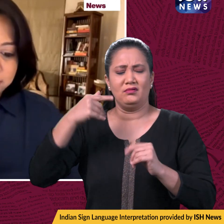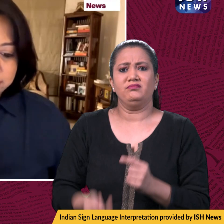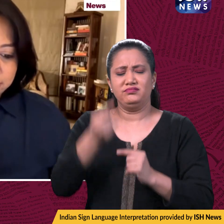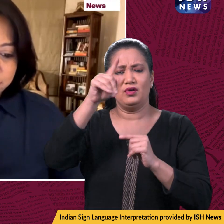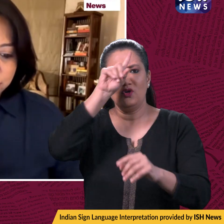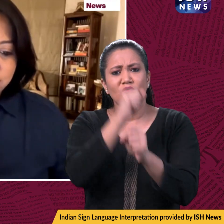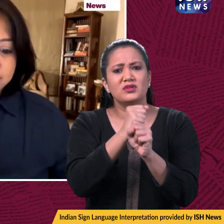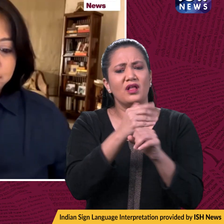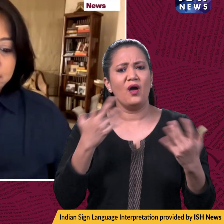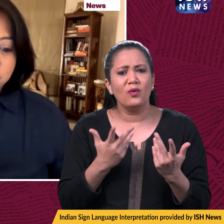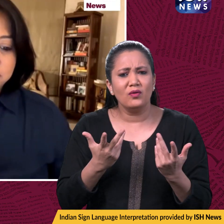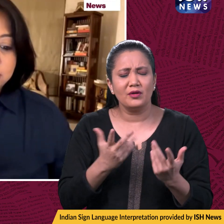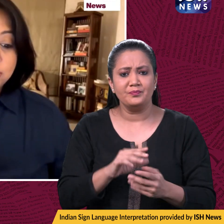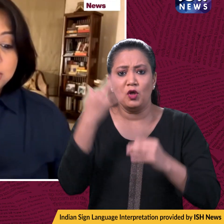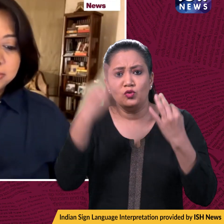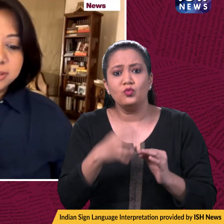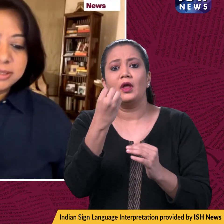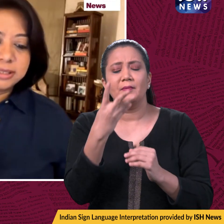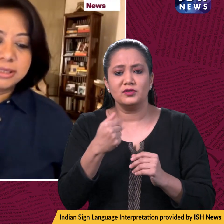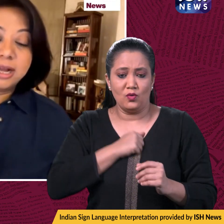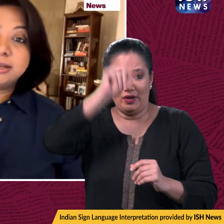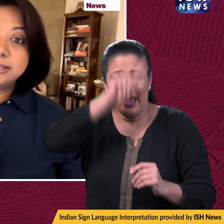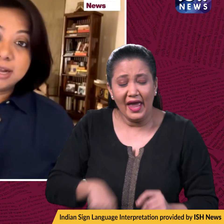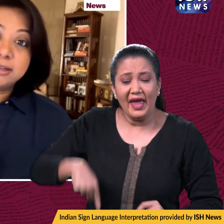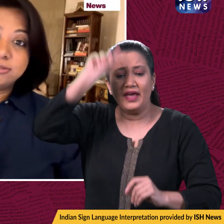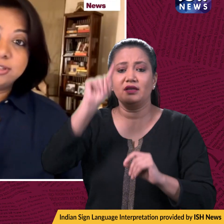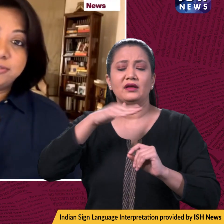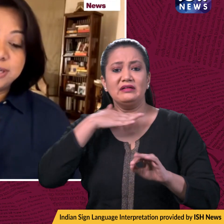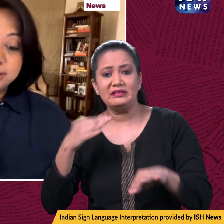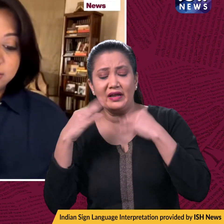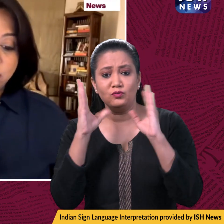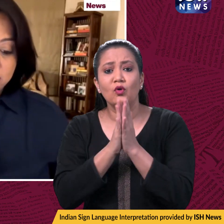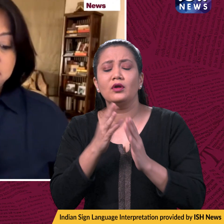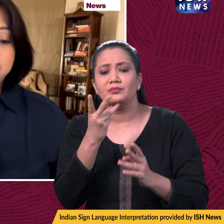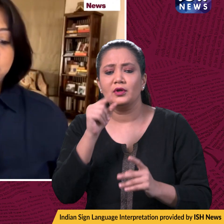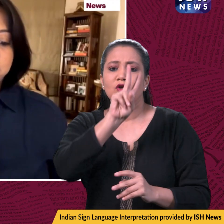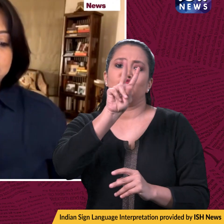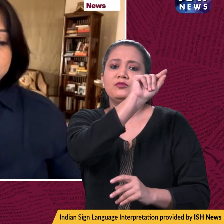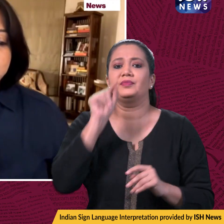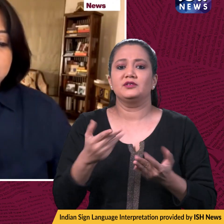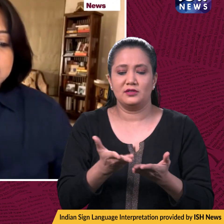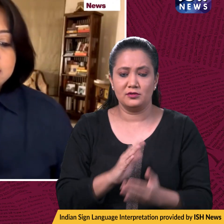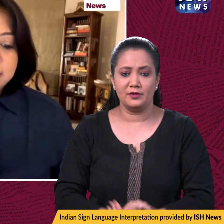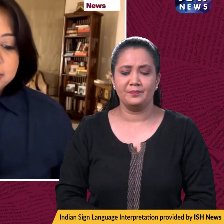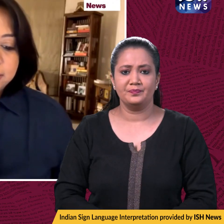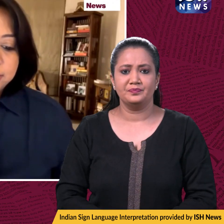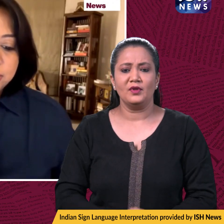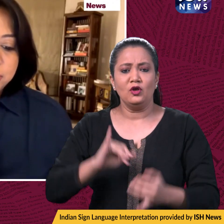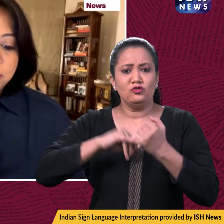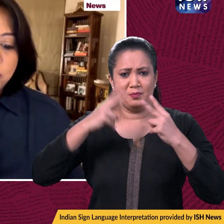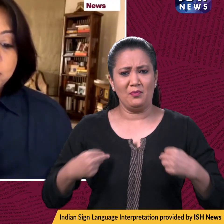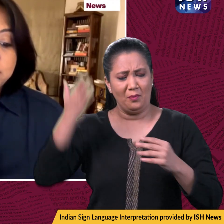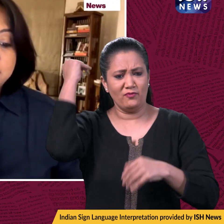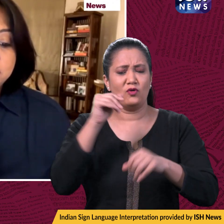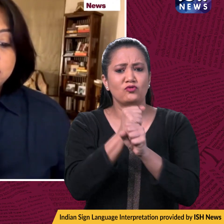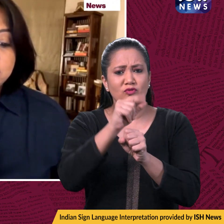19,964 coming out of the state of Gujarat. Now, with these new numbers, our entire country's fatality has gone up by 2%. This comes after the